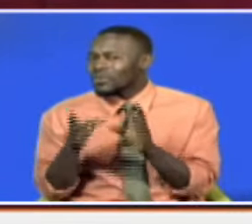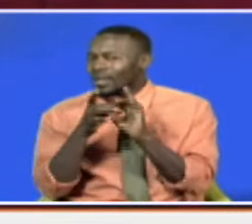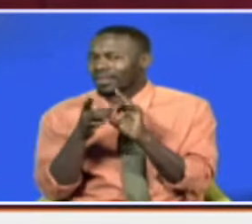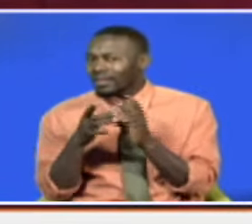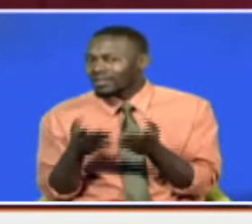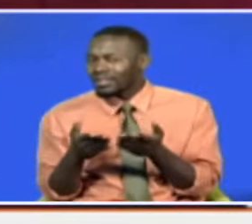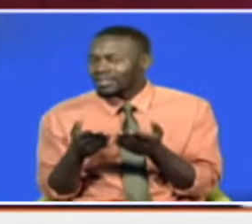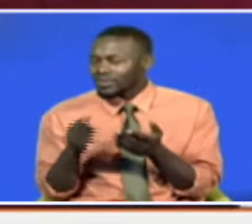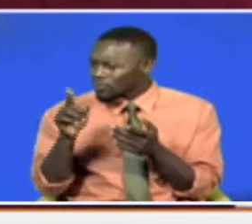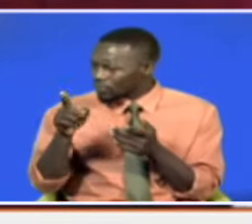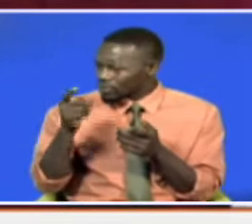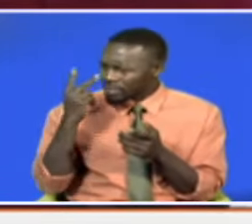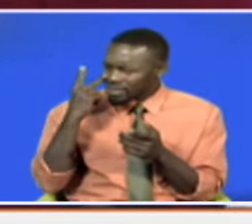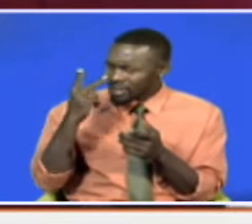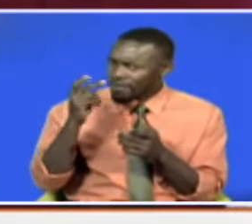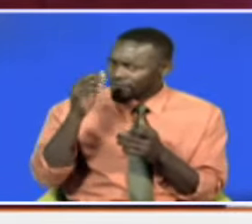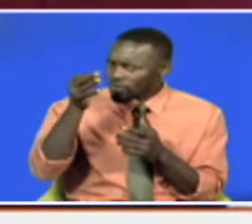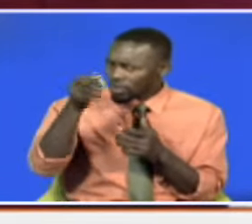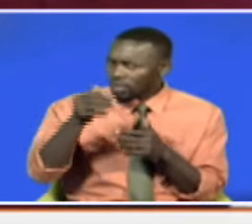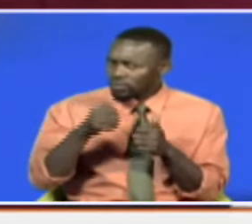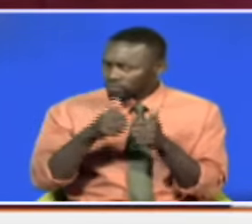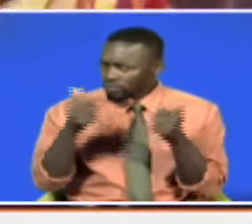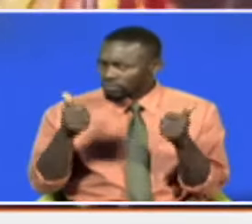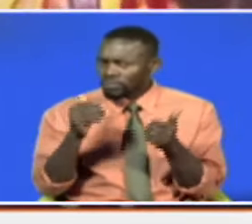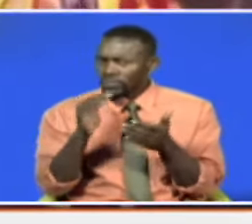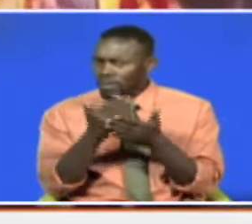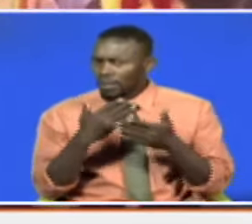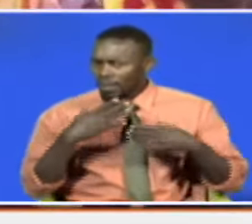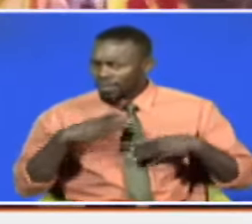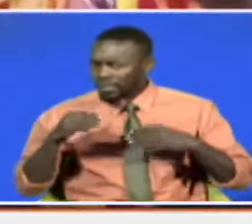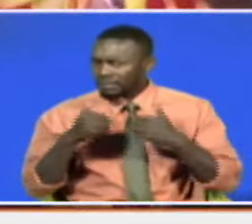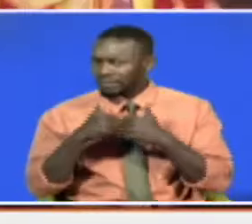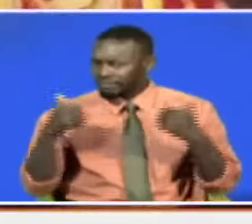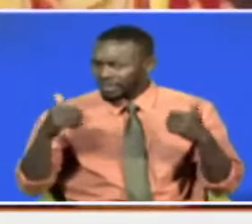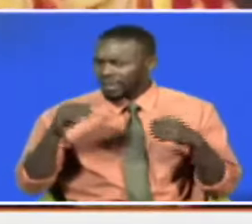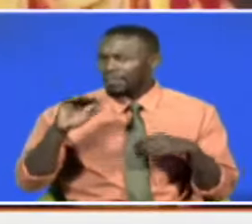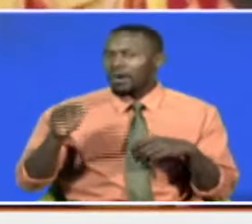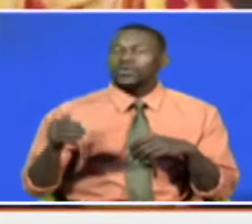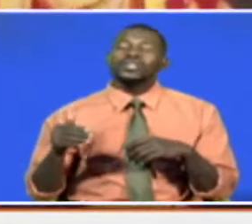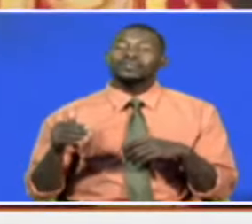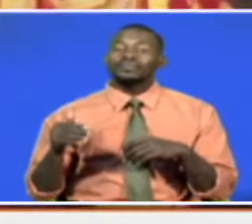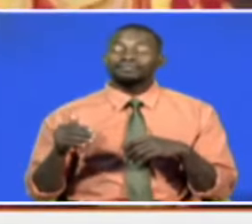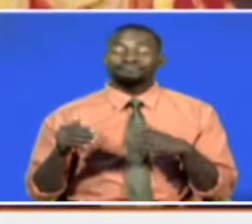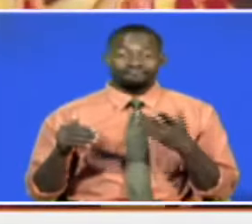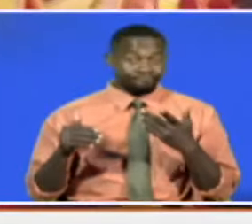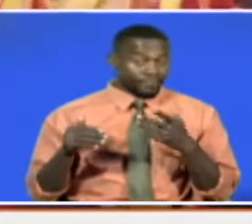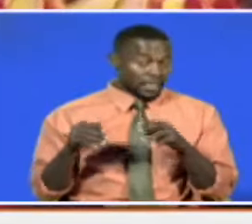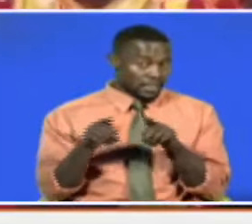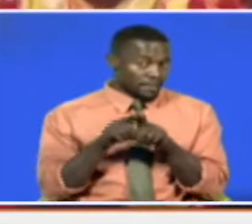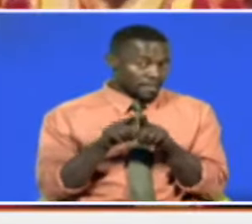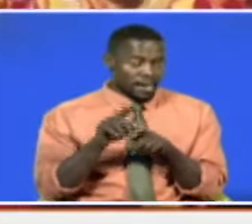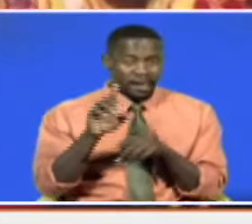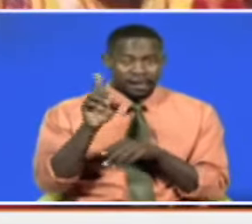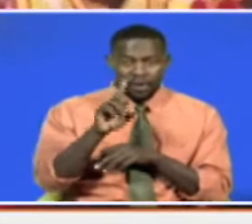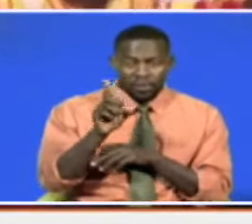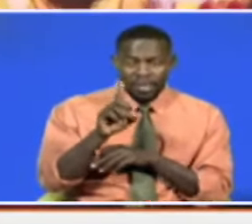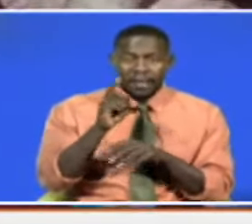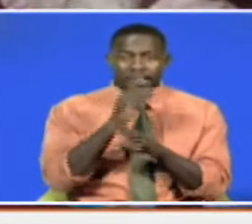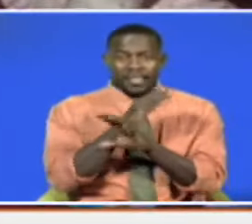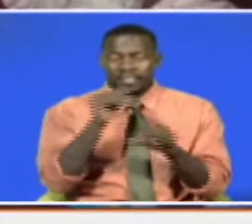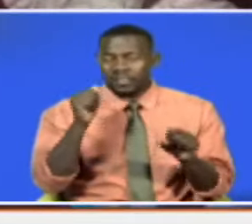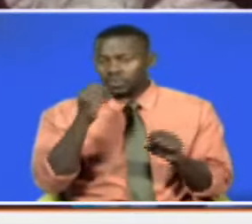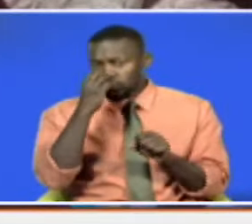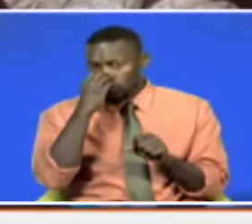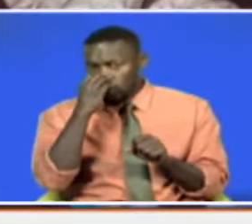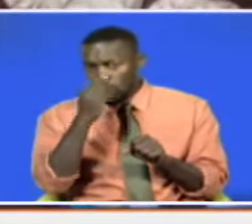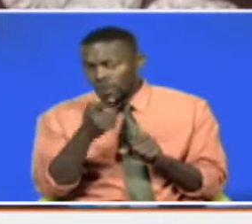umeona mbele. Kuna watu wanatumiwa kugawanya mlima. Earlier in Nairobi, President Ruto directed the Minister of Interior